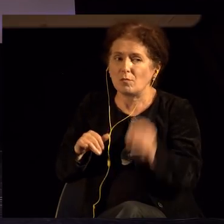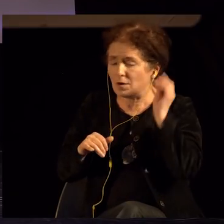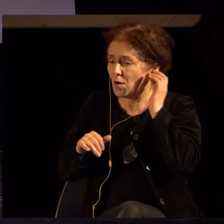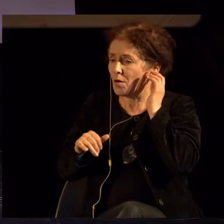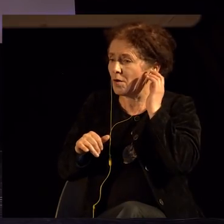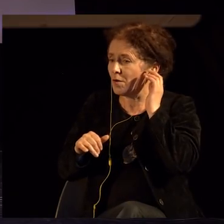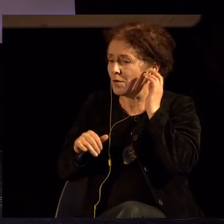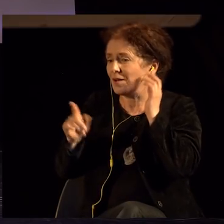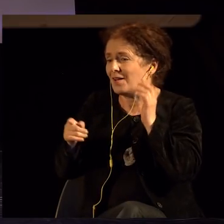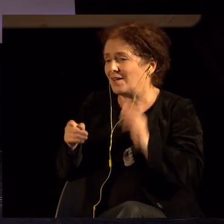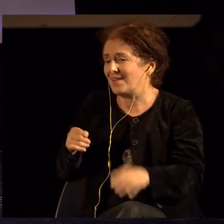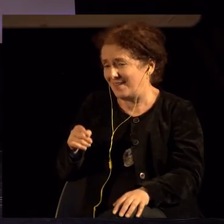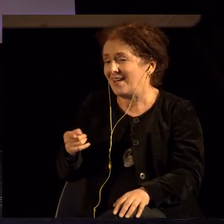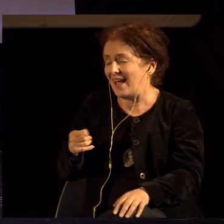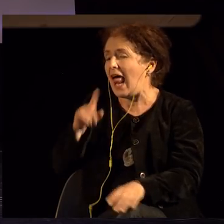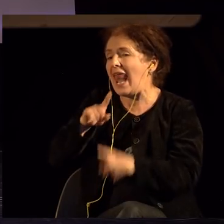come up with.